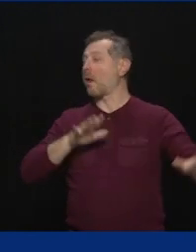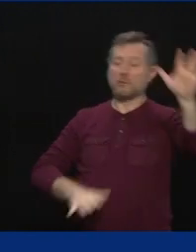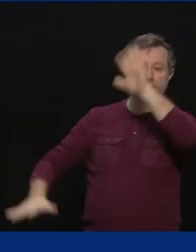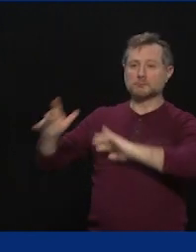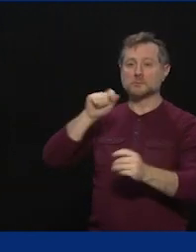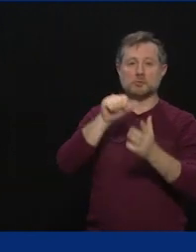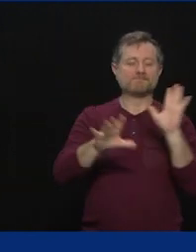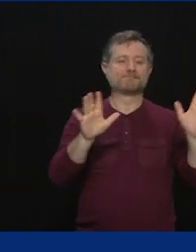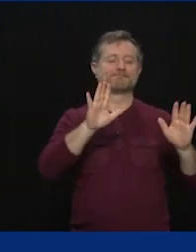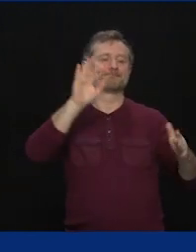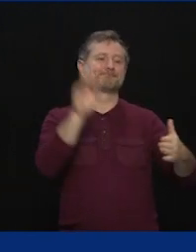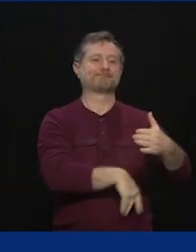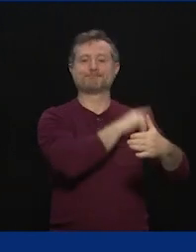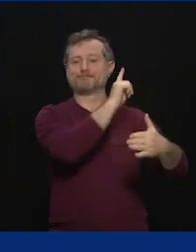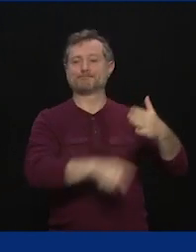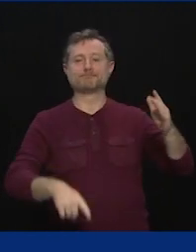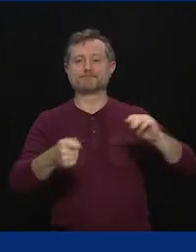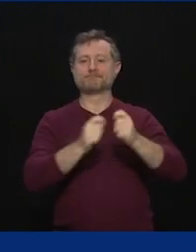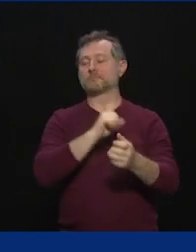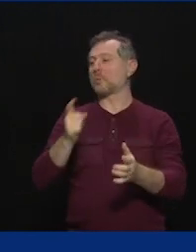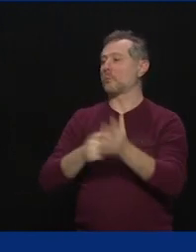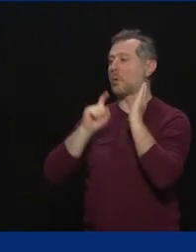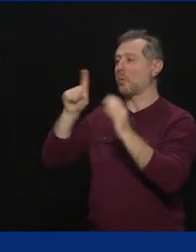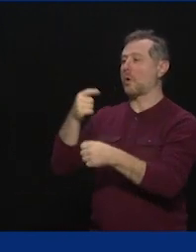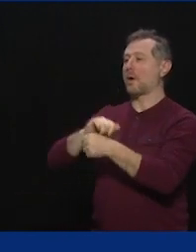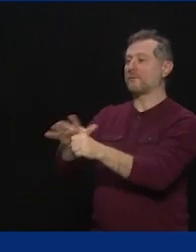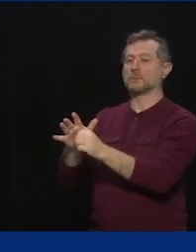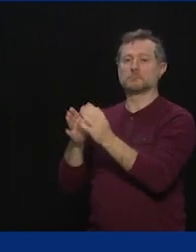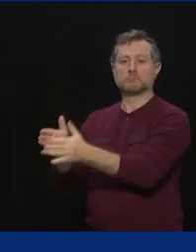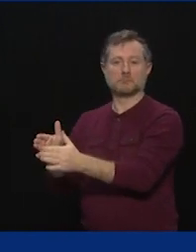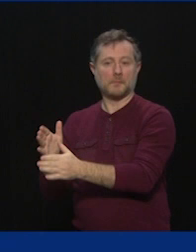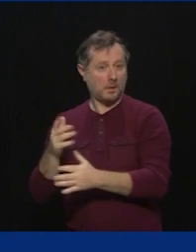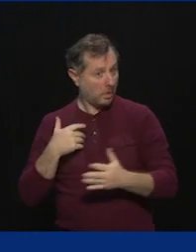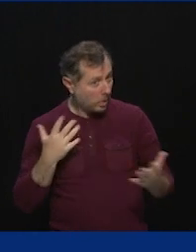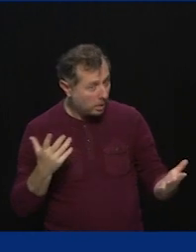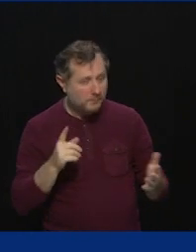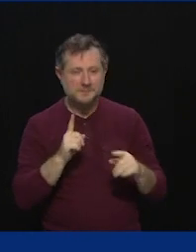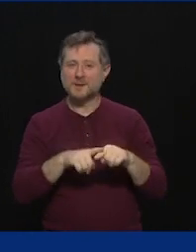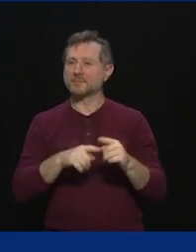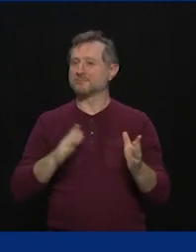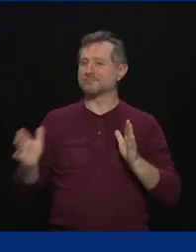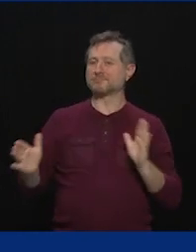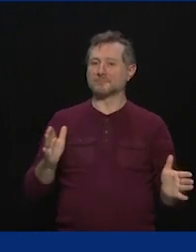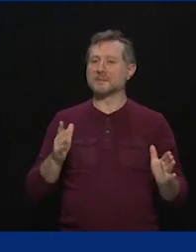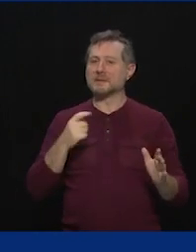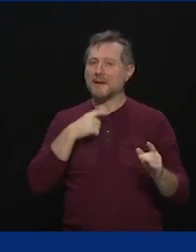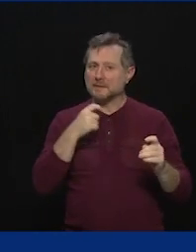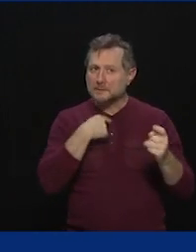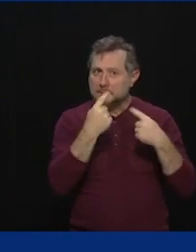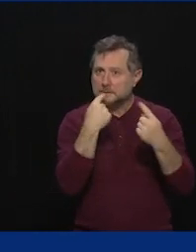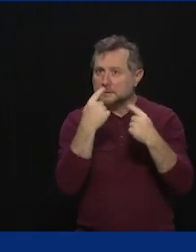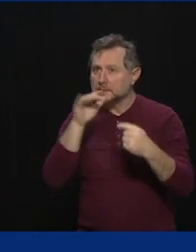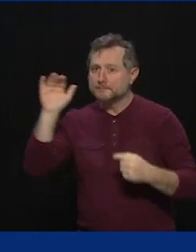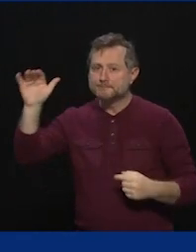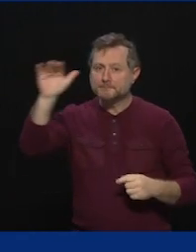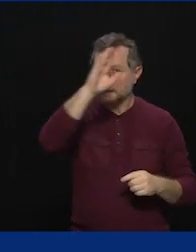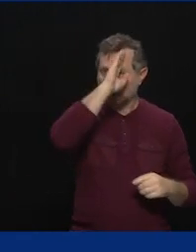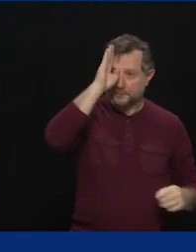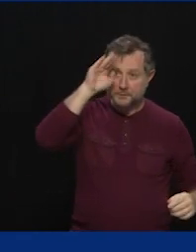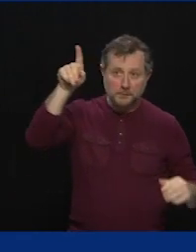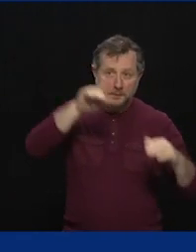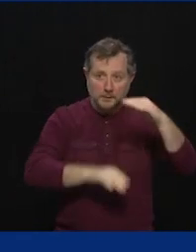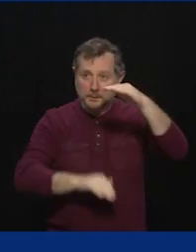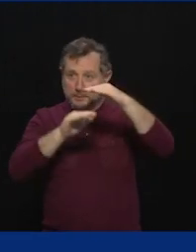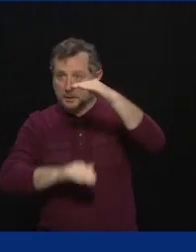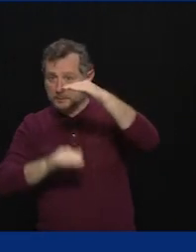have elective surgeries if they need to add up. But we're in constant communication with the leaders of the hospitals in these regions to be able to adapt